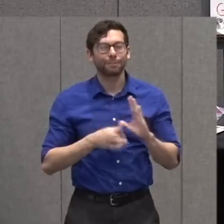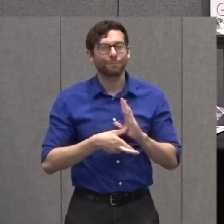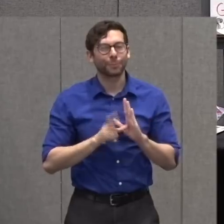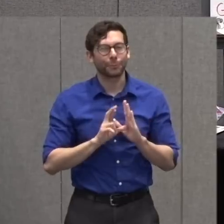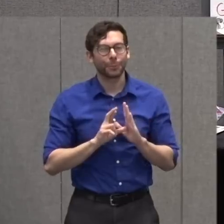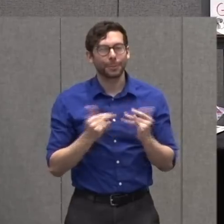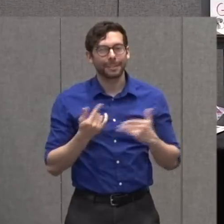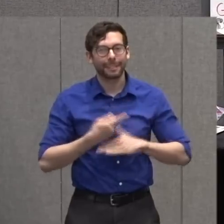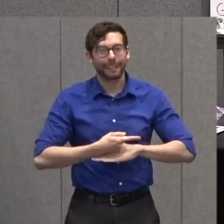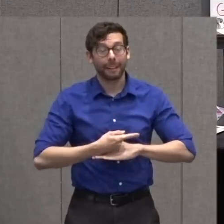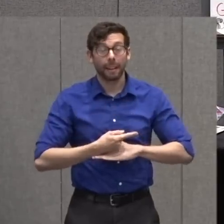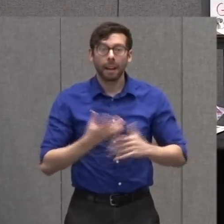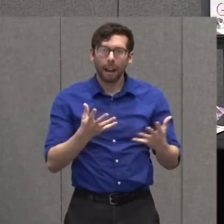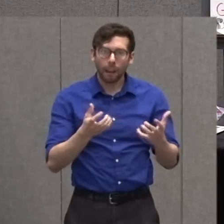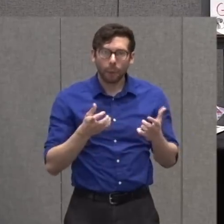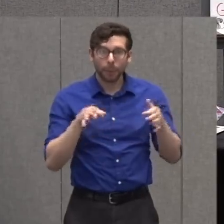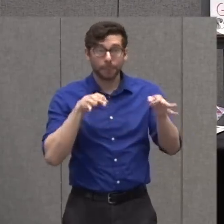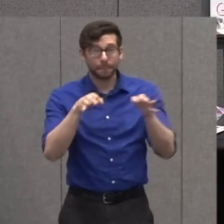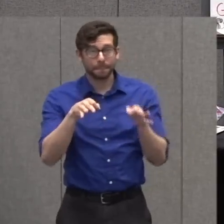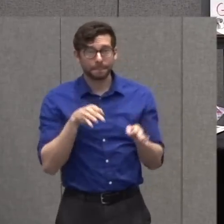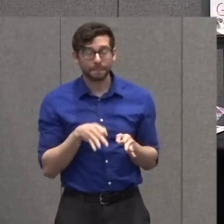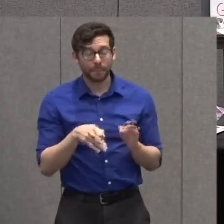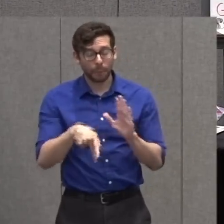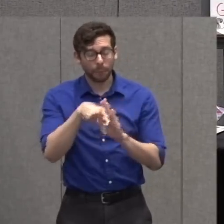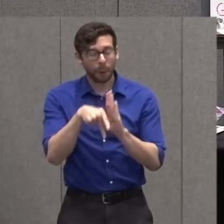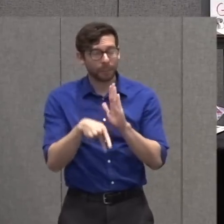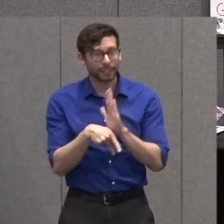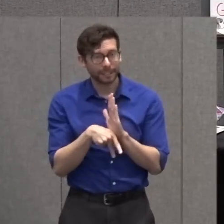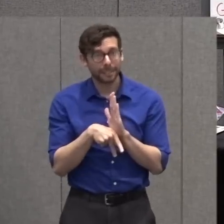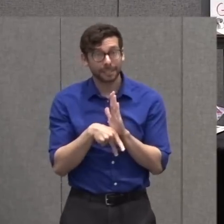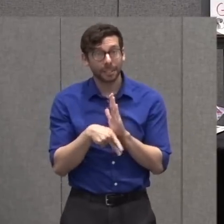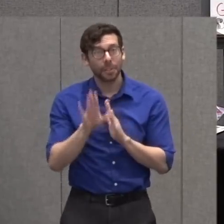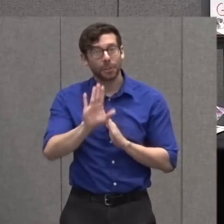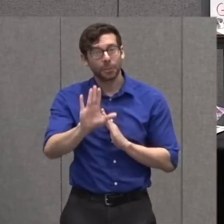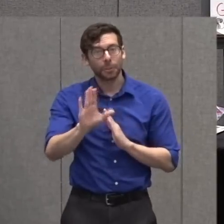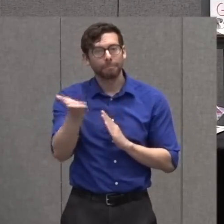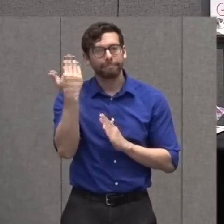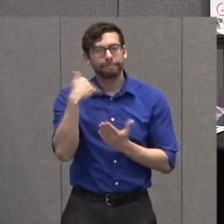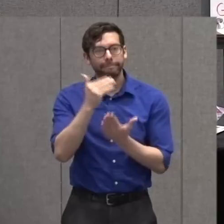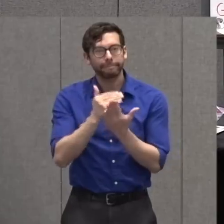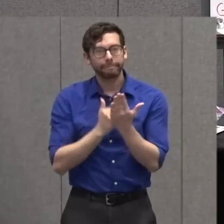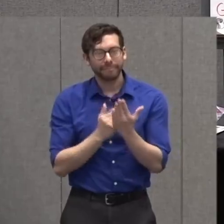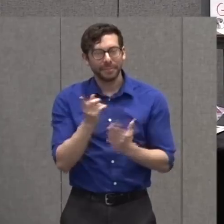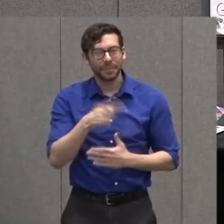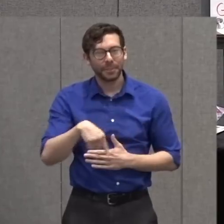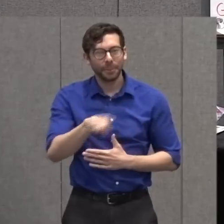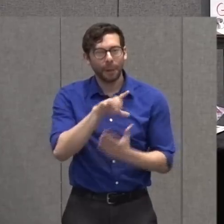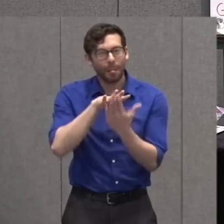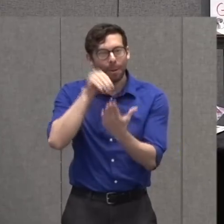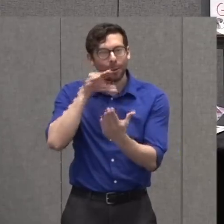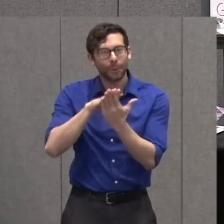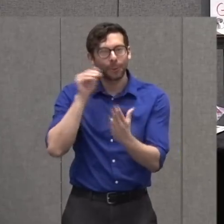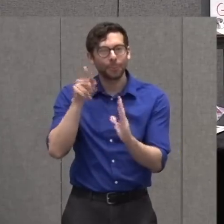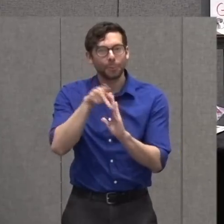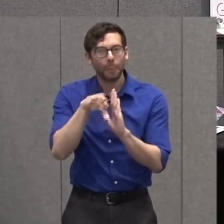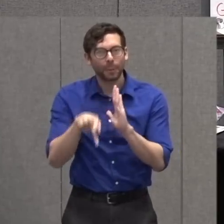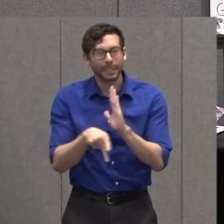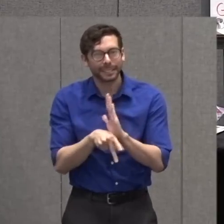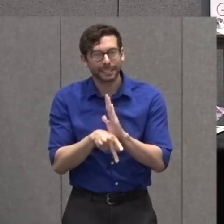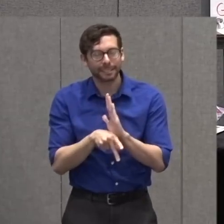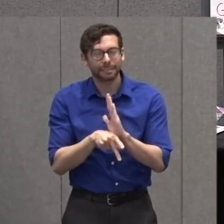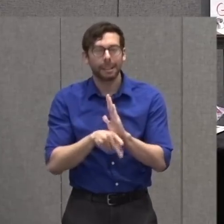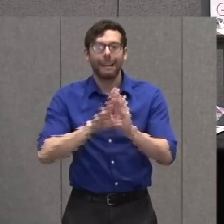some properties. I know that in your lessons previously, you talked about properties. Properties are how